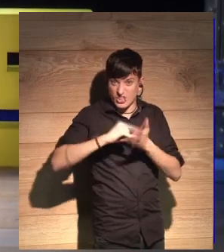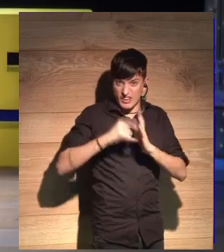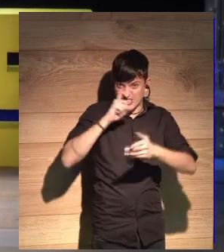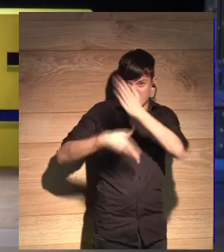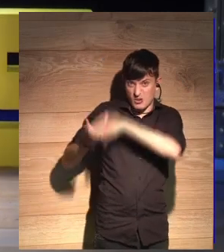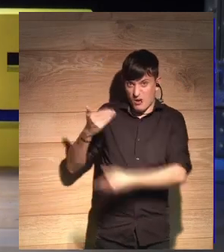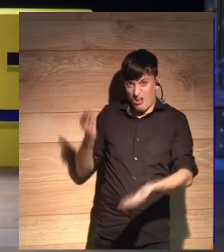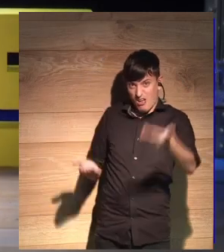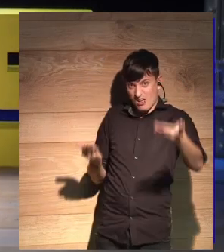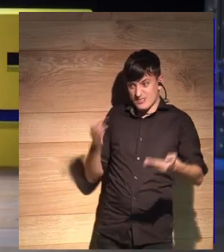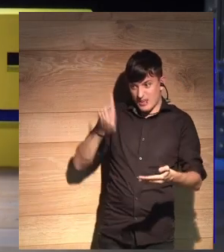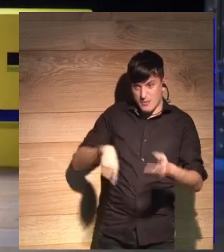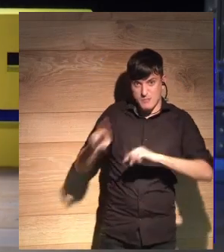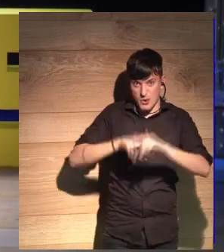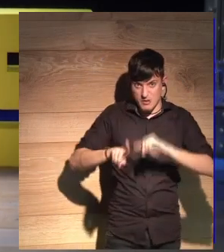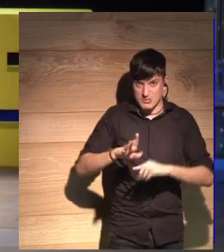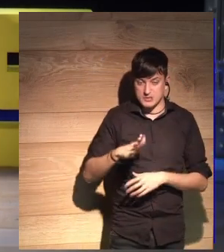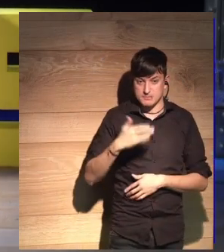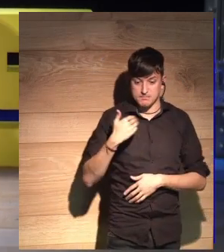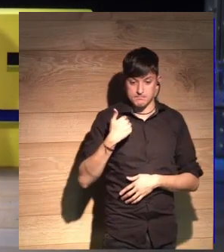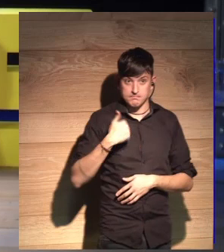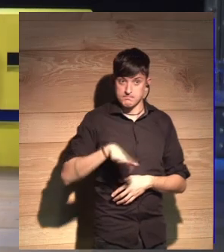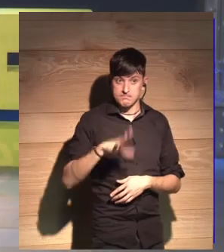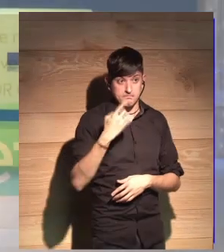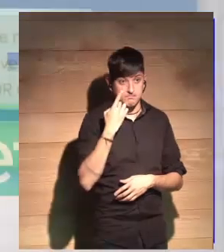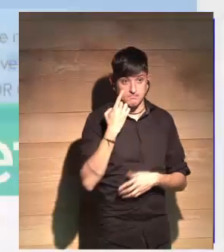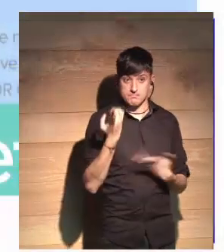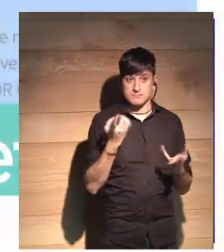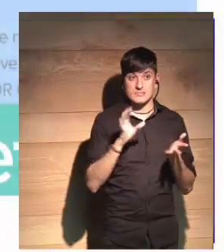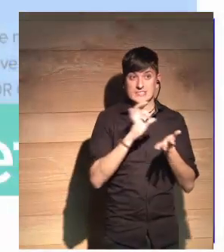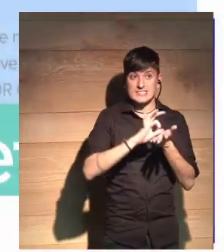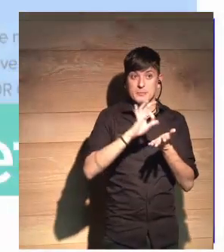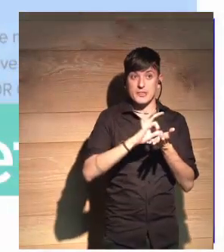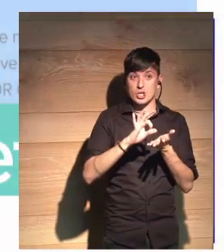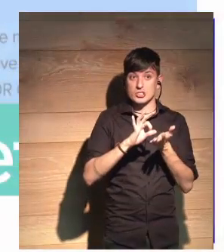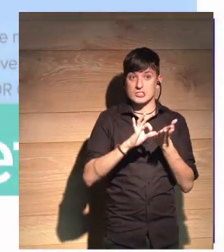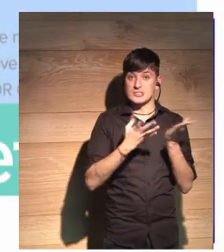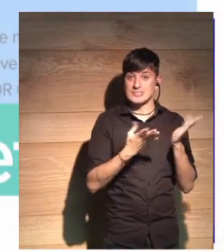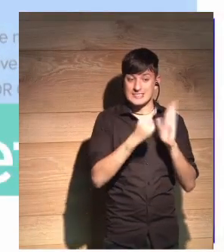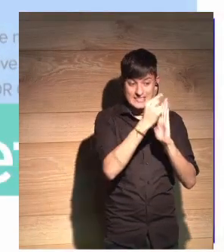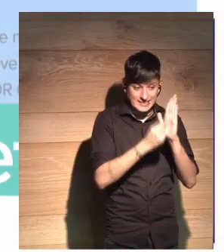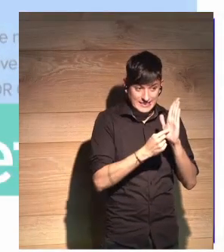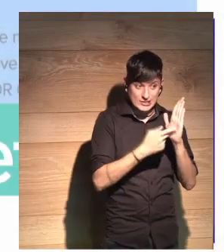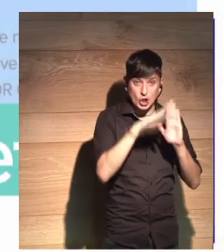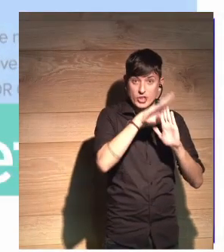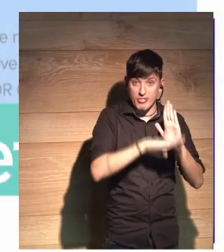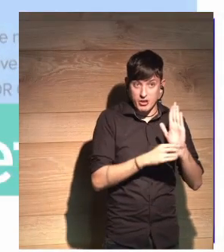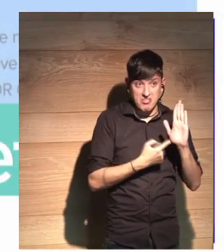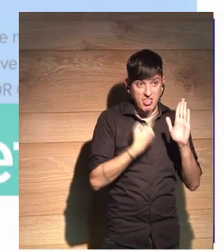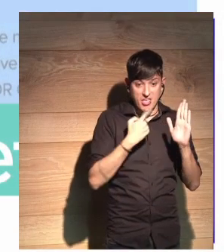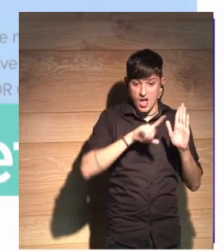I looked at the terms of service, and it said, you hold us not responsible for the well-being of your